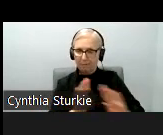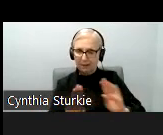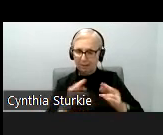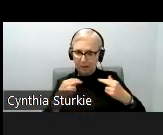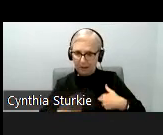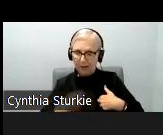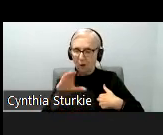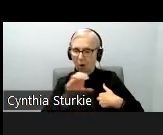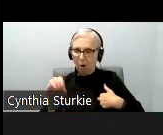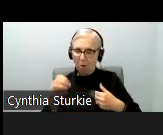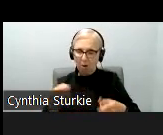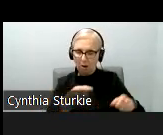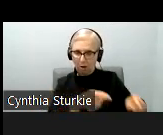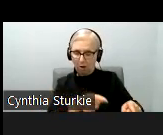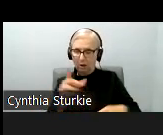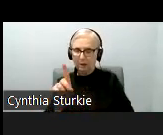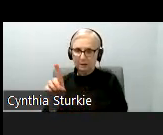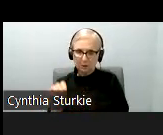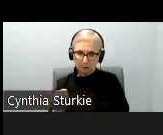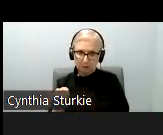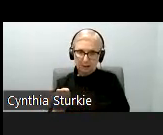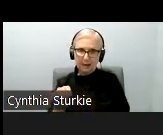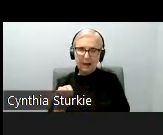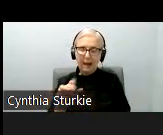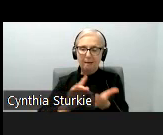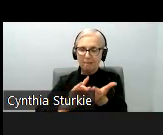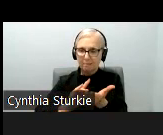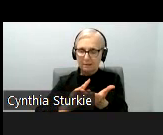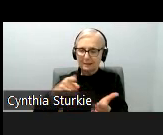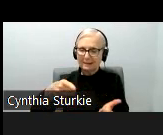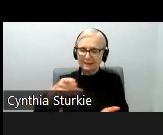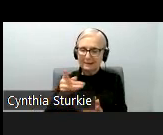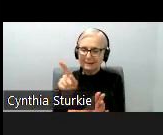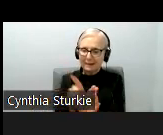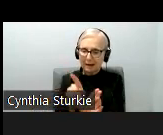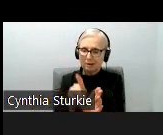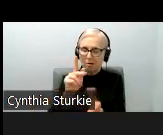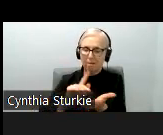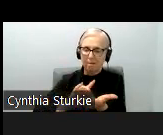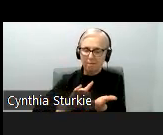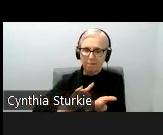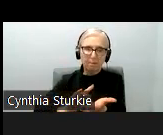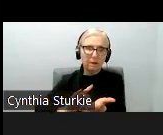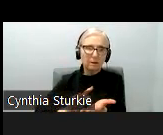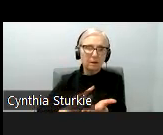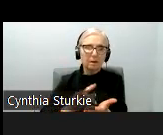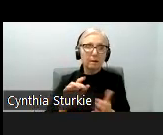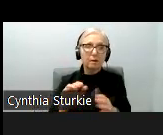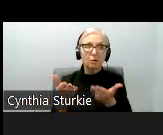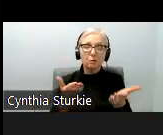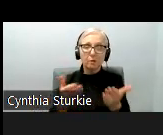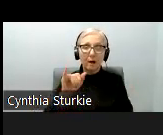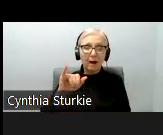co-occurring disorders and the basics of psychopharmacology. The service provisions for IOP remain the